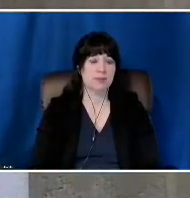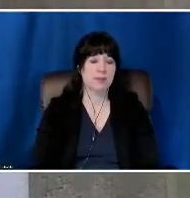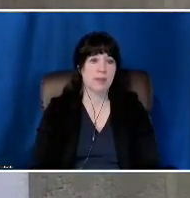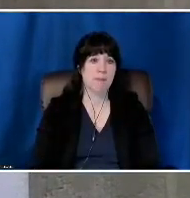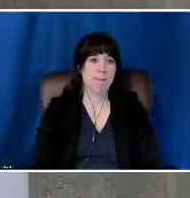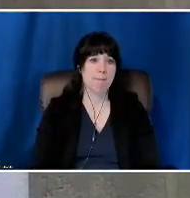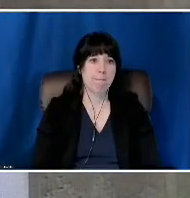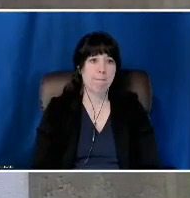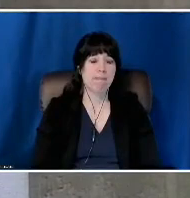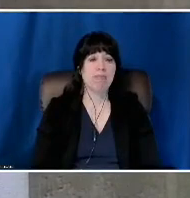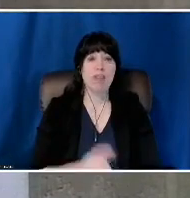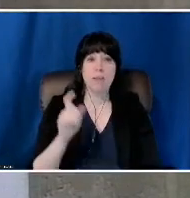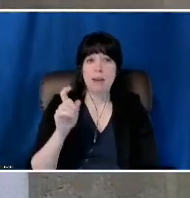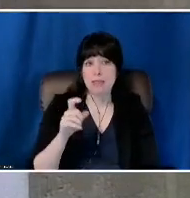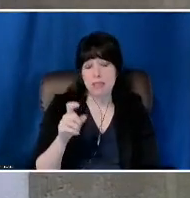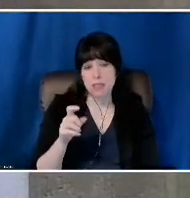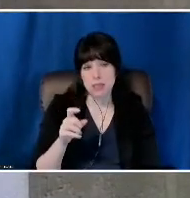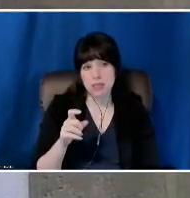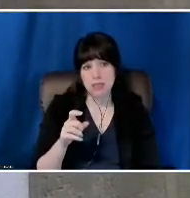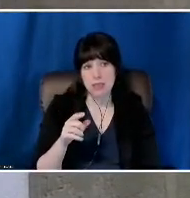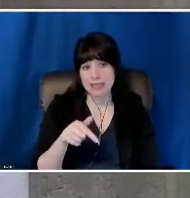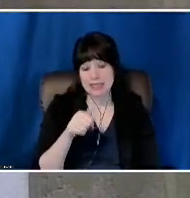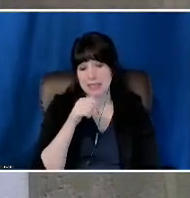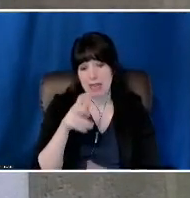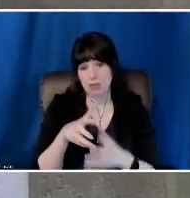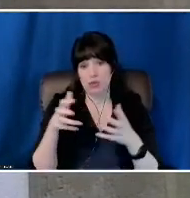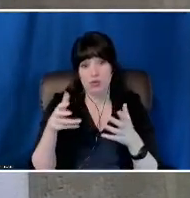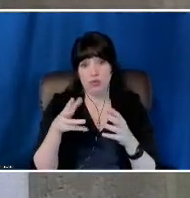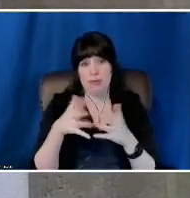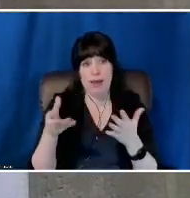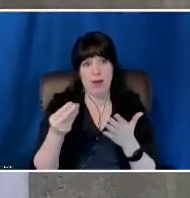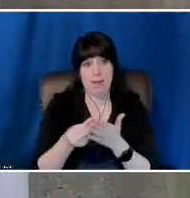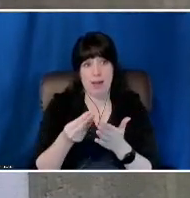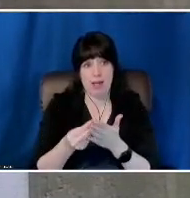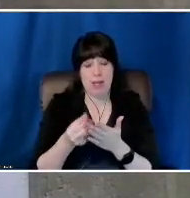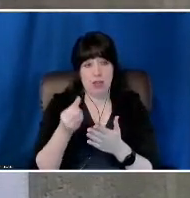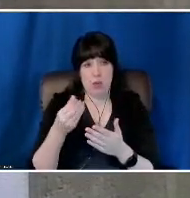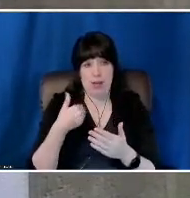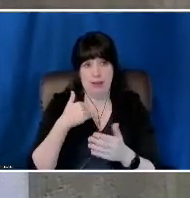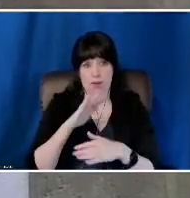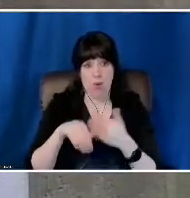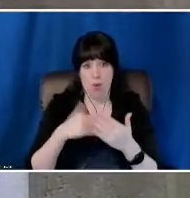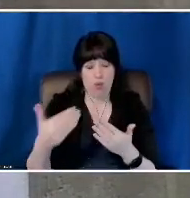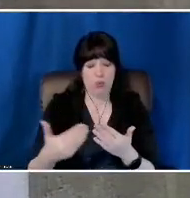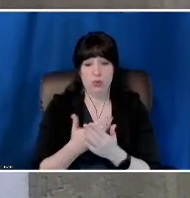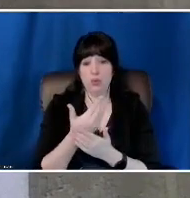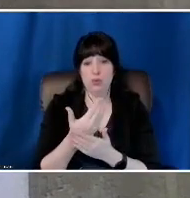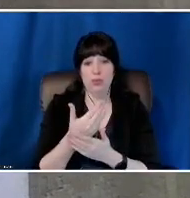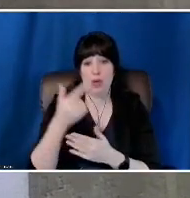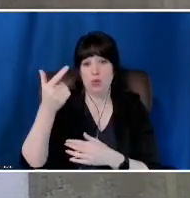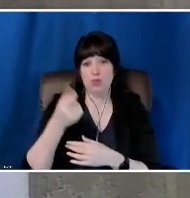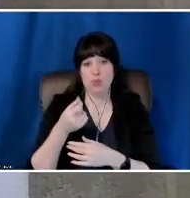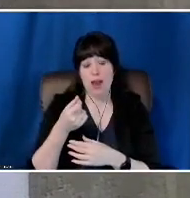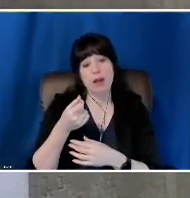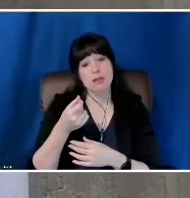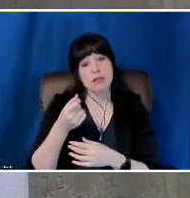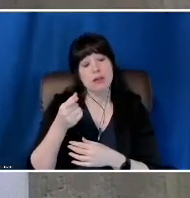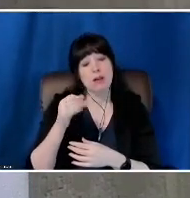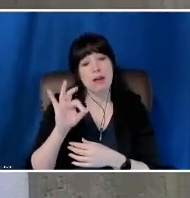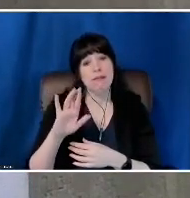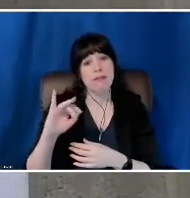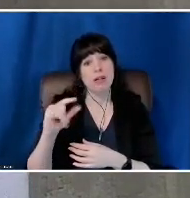By necessity, with this is not a huge amount of money, so to run a whole new grant funding opportunity would be